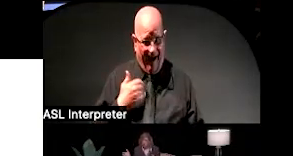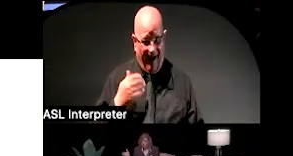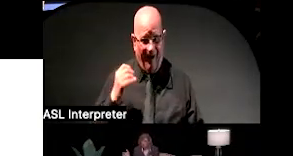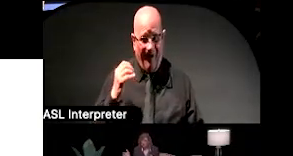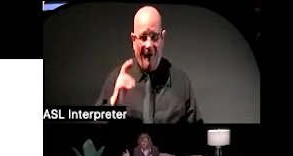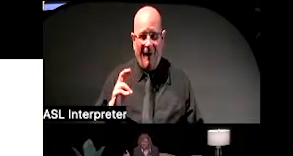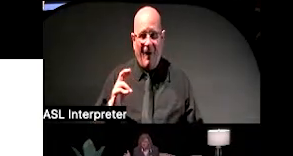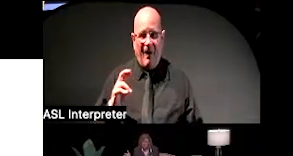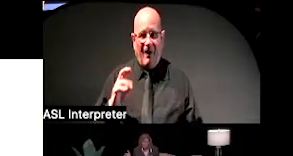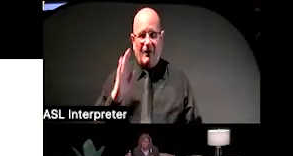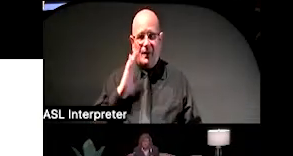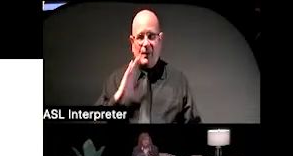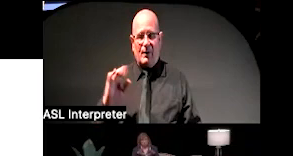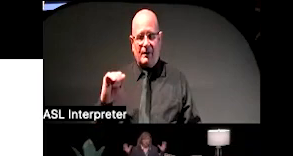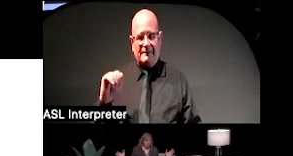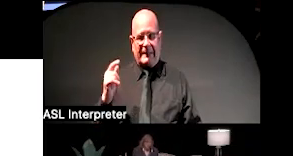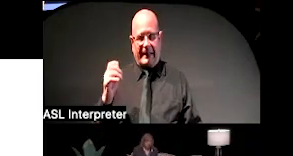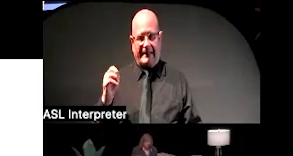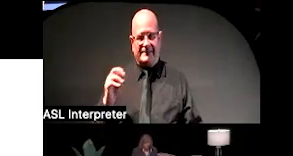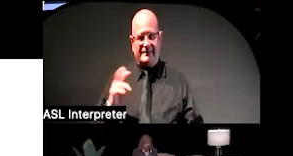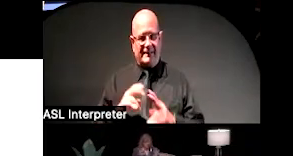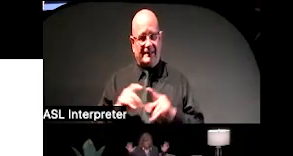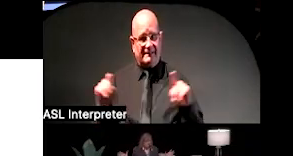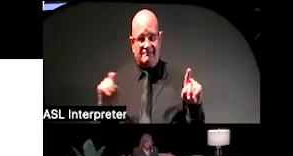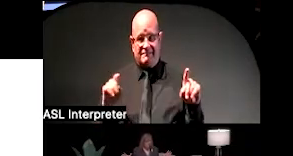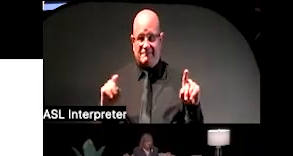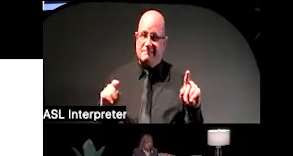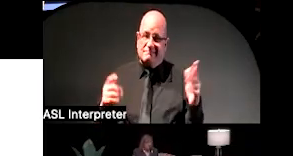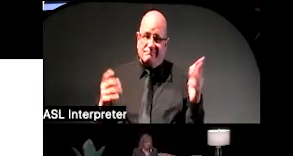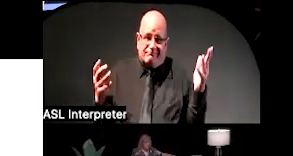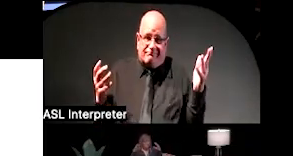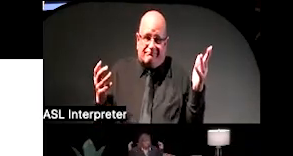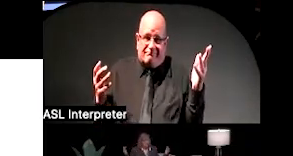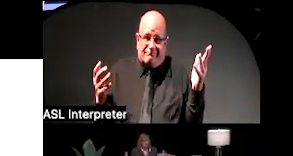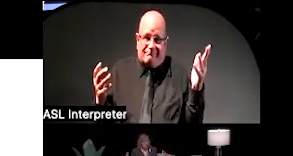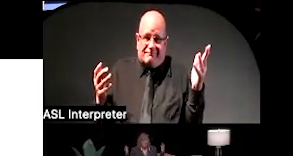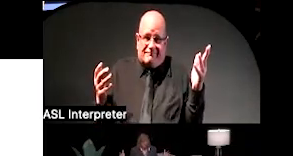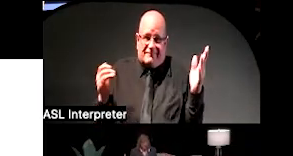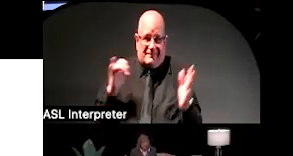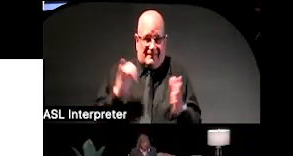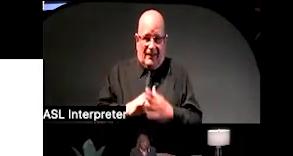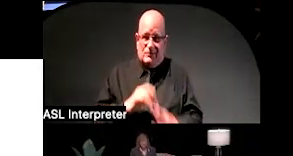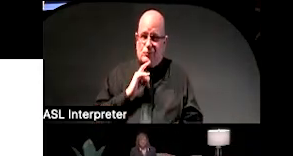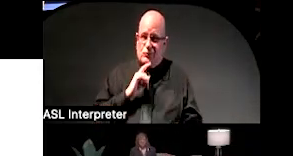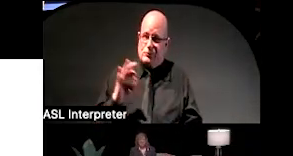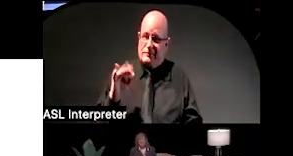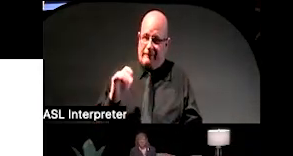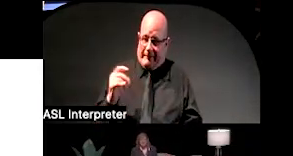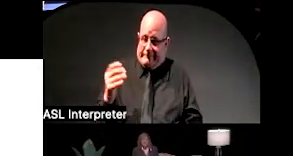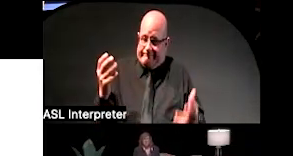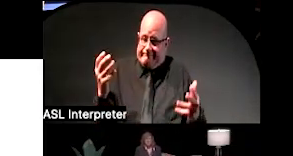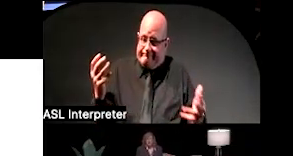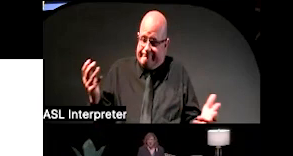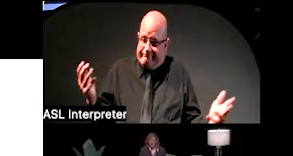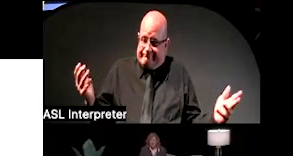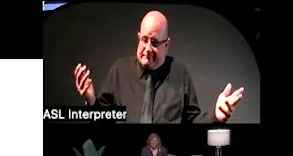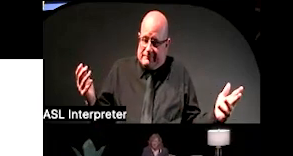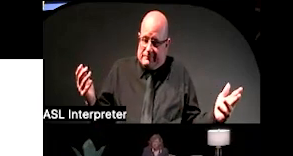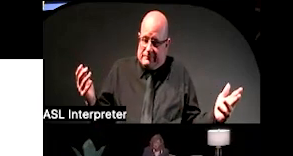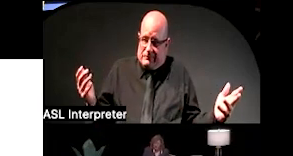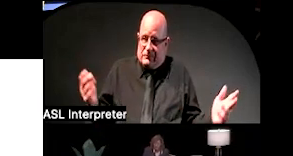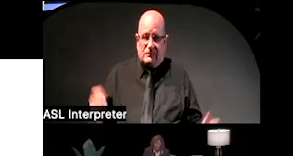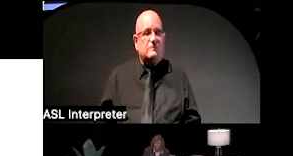we are going to age. That's pretty much as far as I know, though that is a true fact. And what I